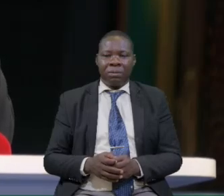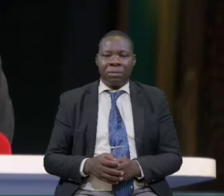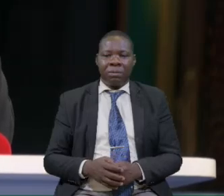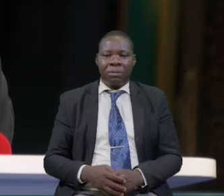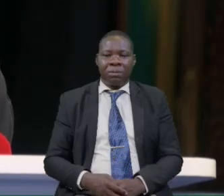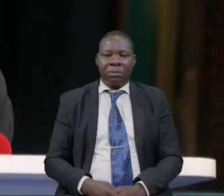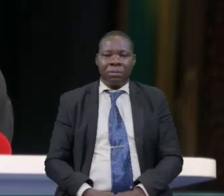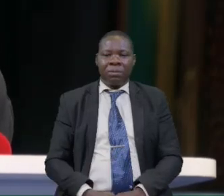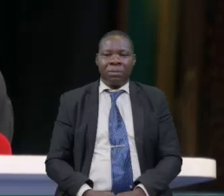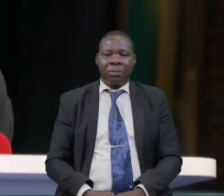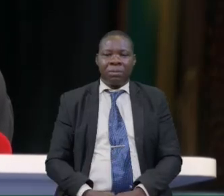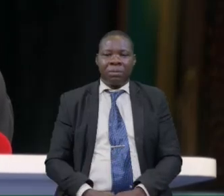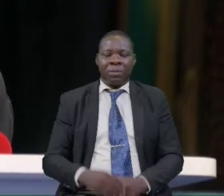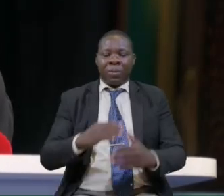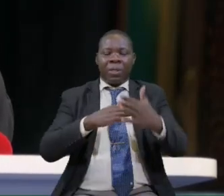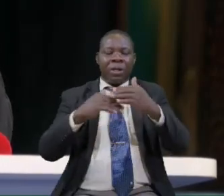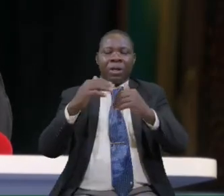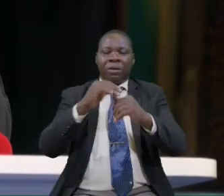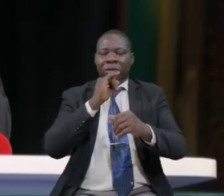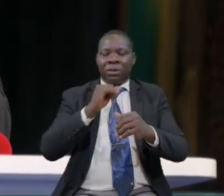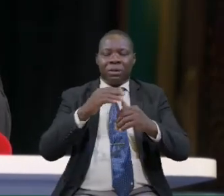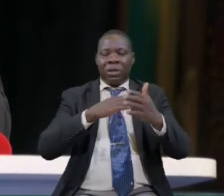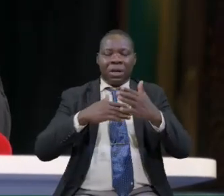Heaven is happy because of you.